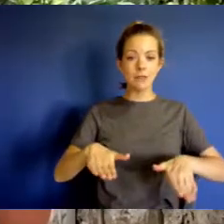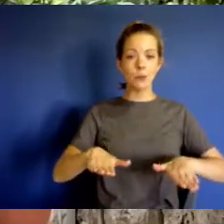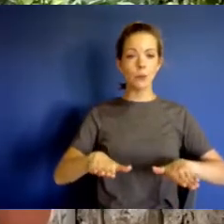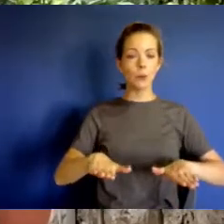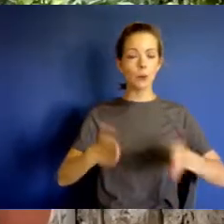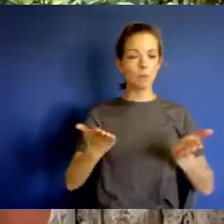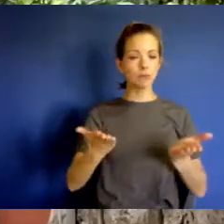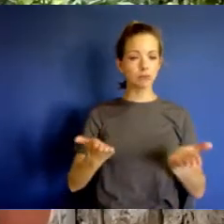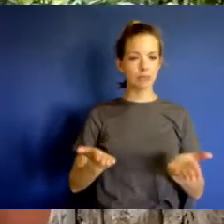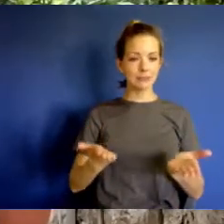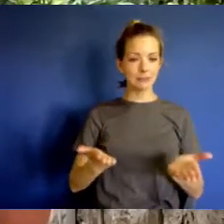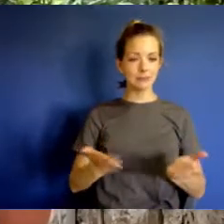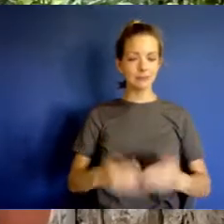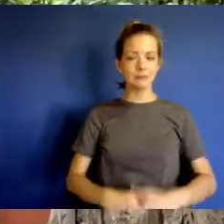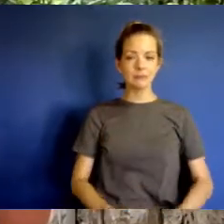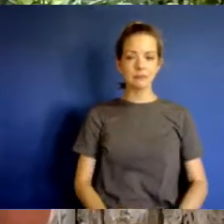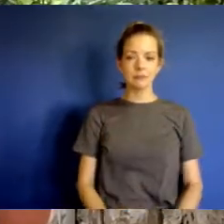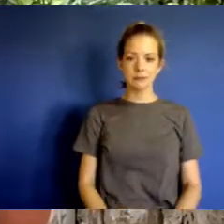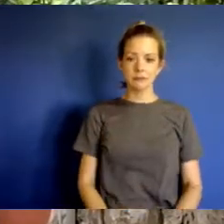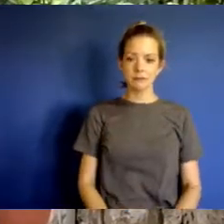are still on the mat.